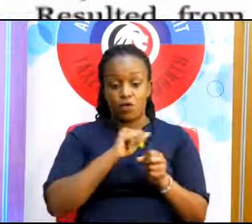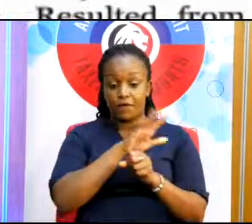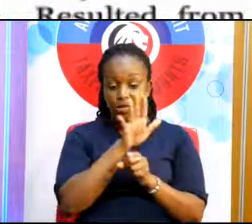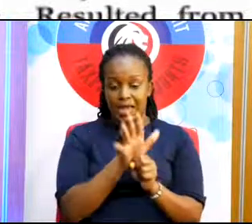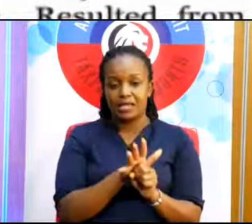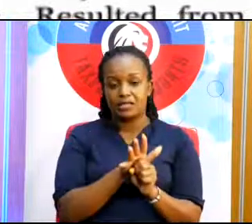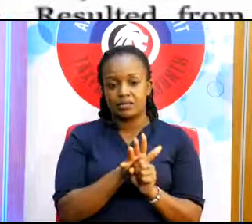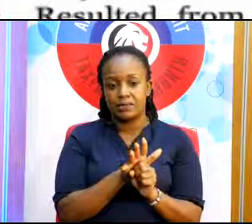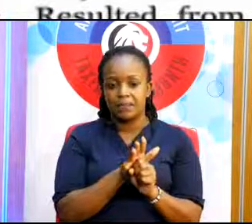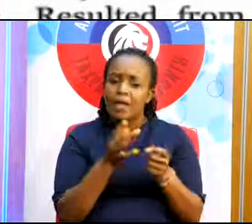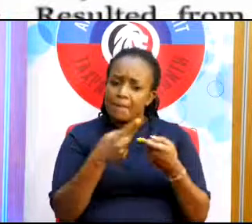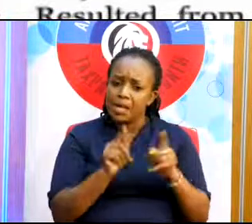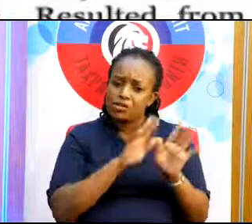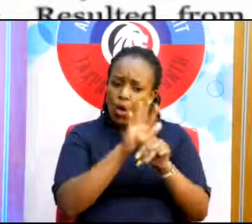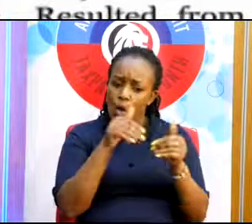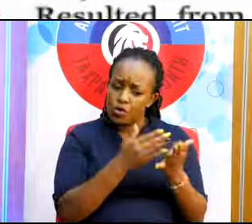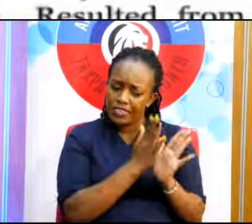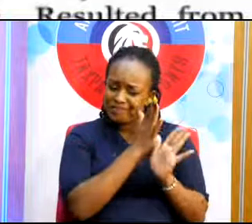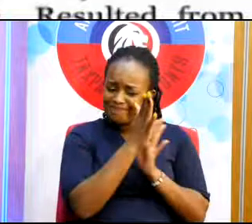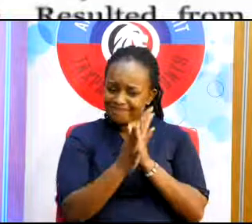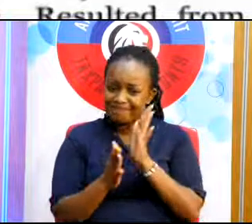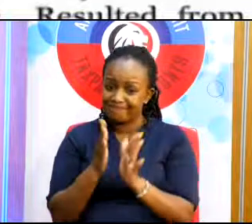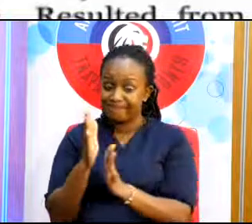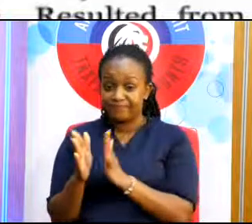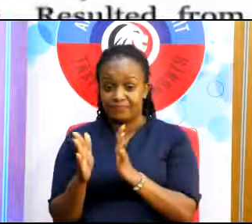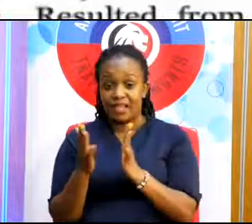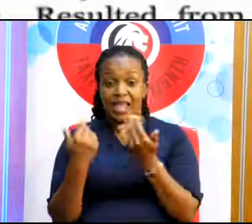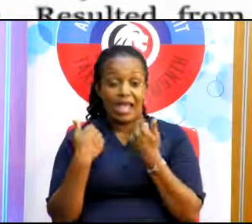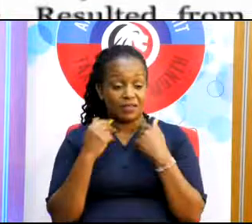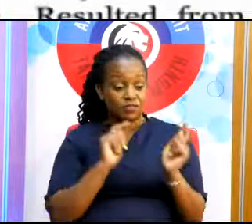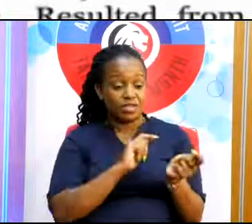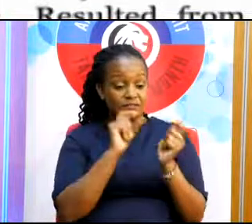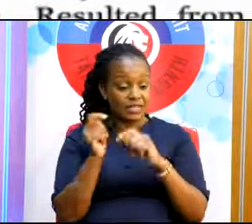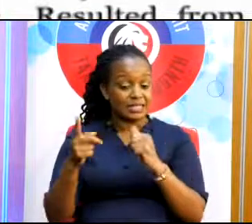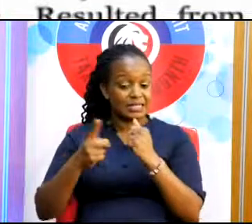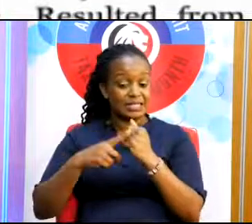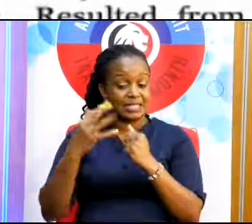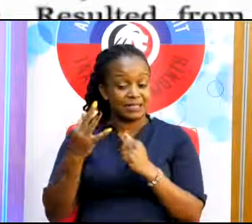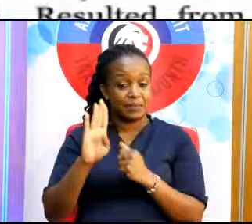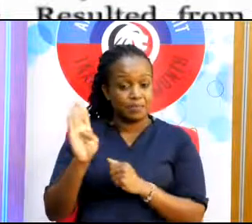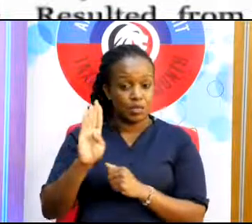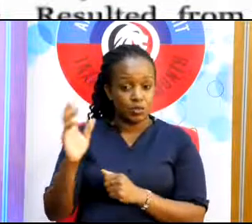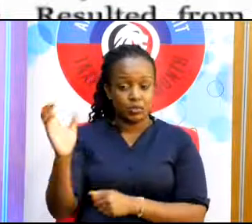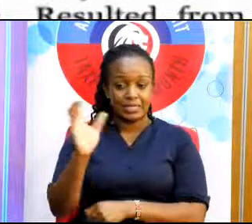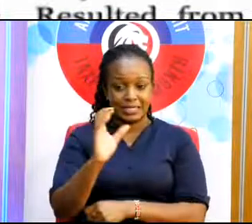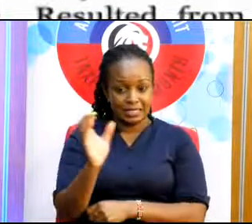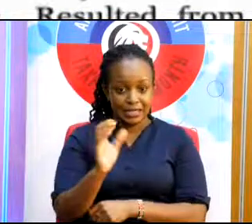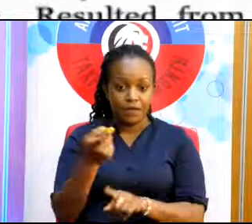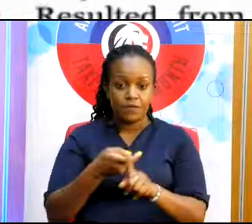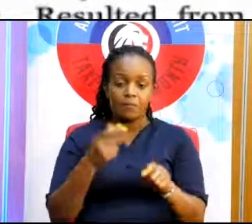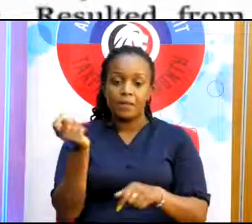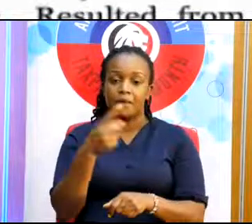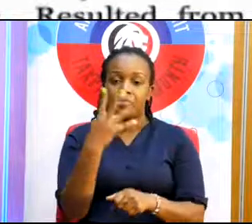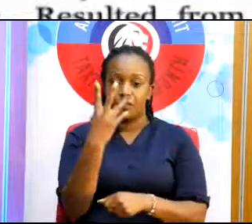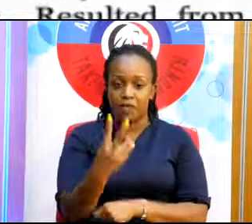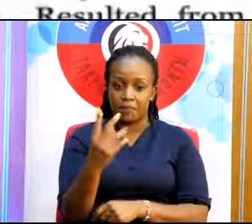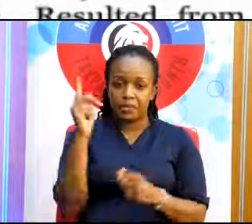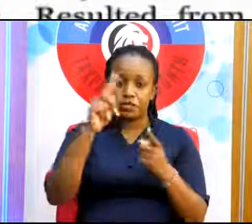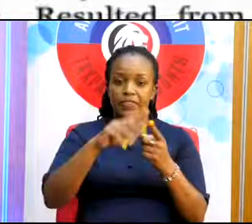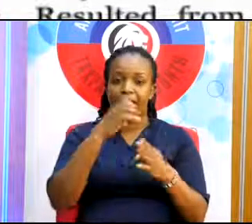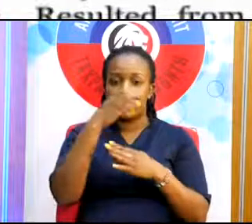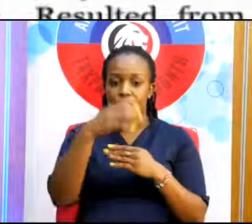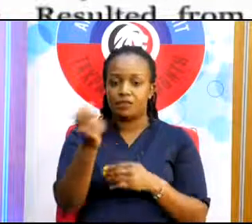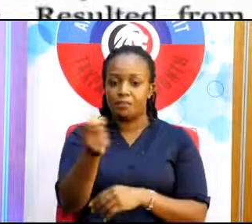measures, like I said, have already transferred 63 billion to the citizens. That is from April to the end of